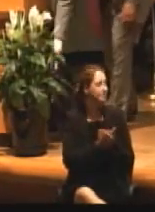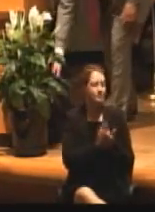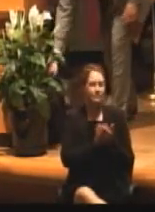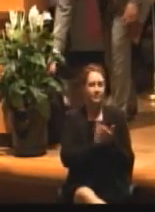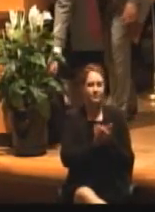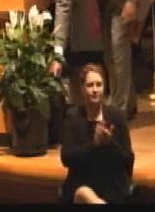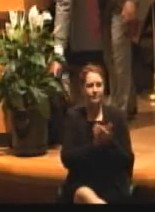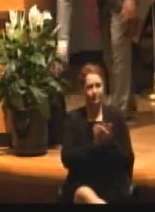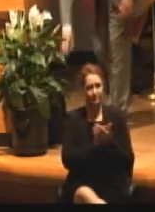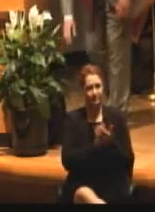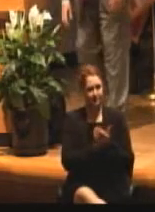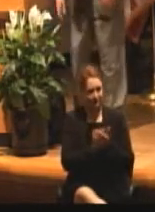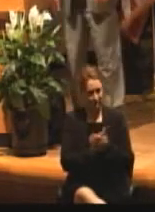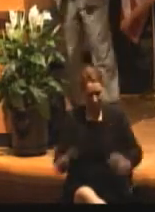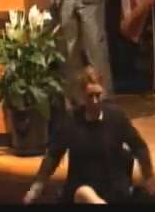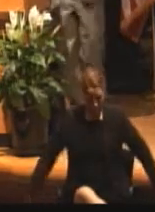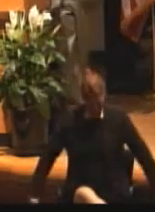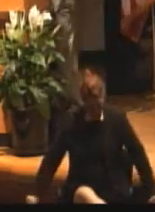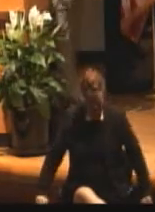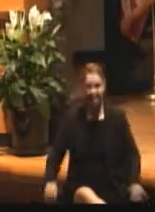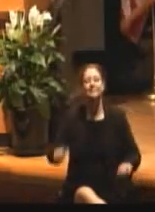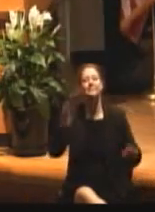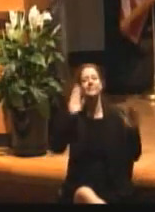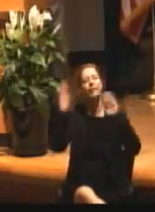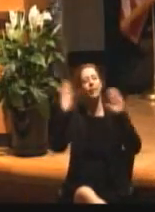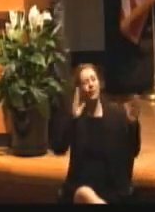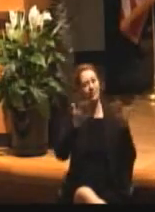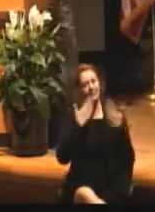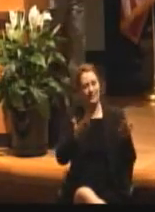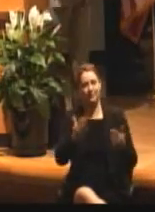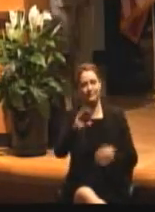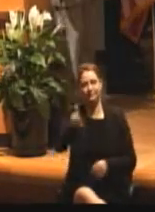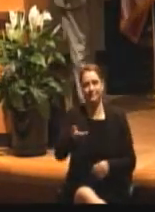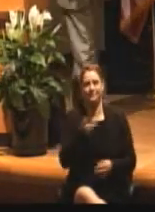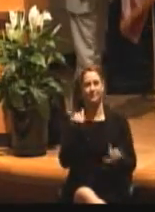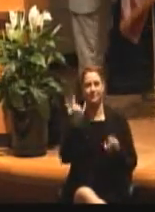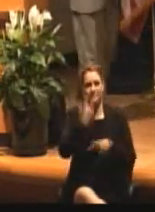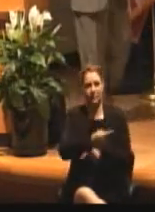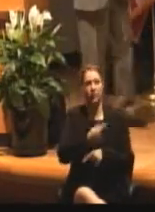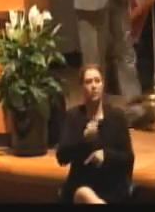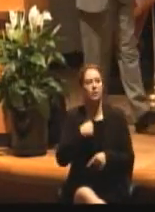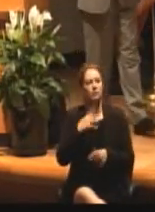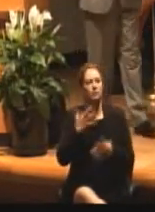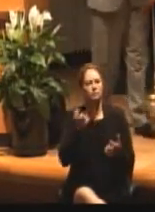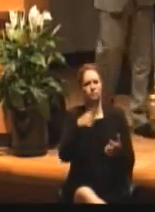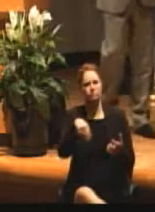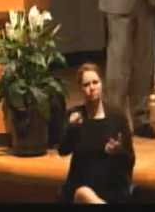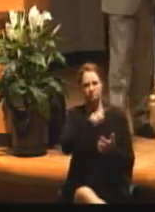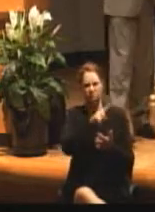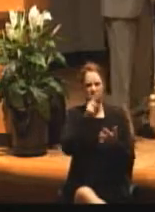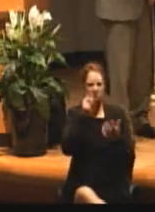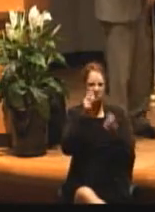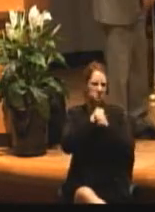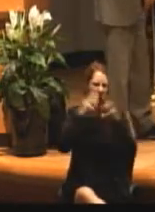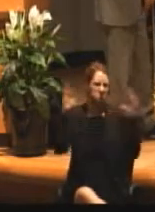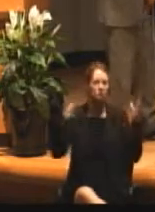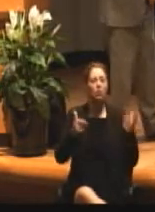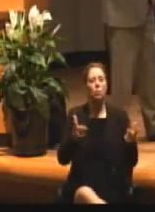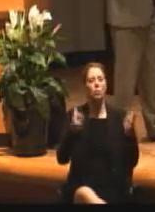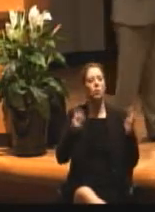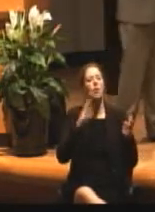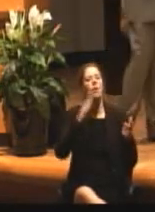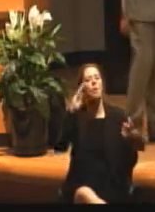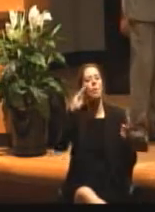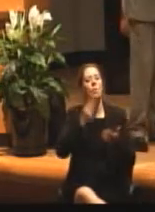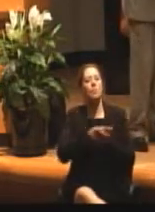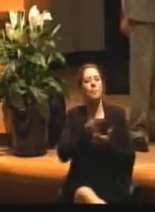Thanks, Lisa. Well, hello, thanks for having me today. Just to give everybody an idea, we're doing a quick home buyer's